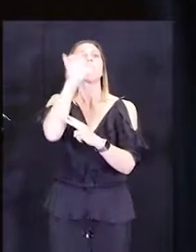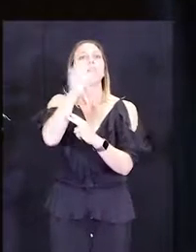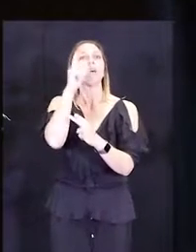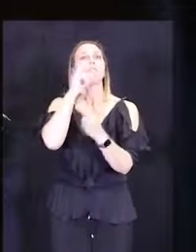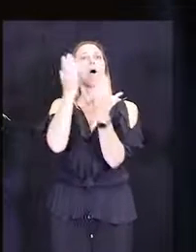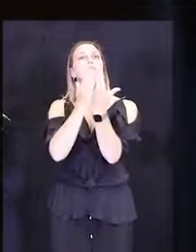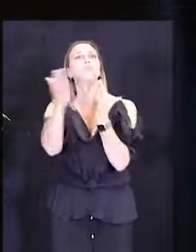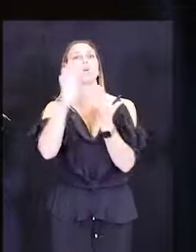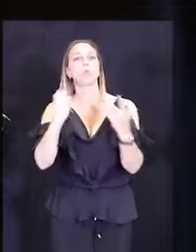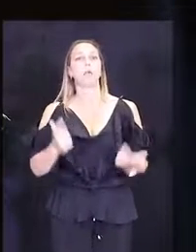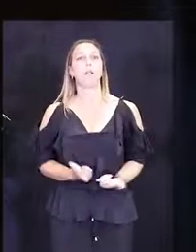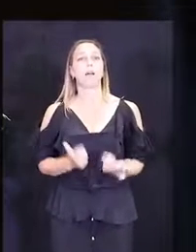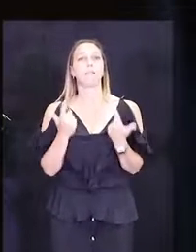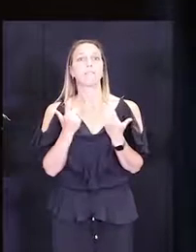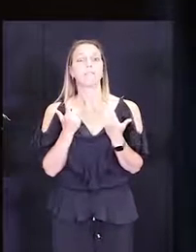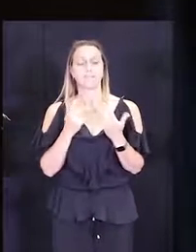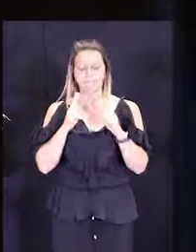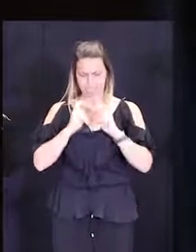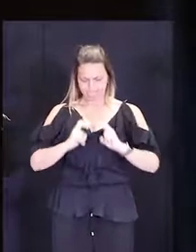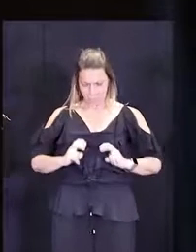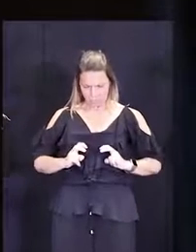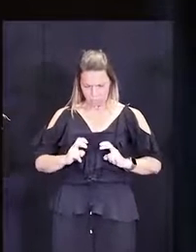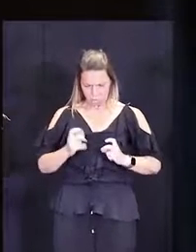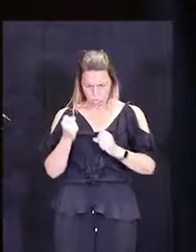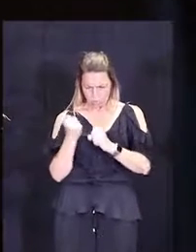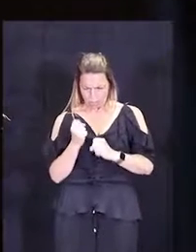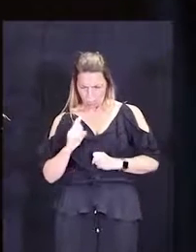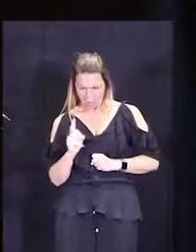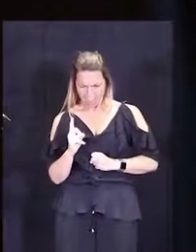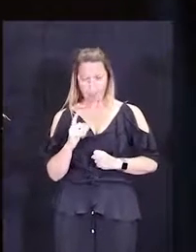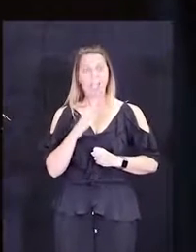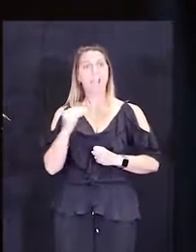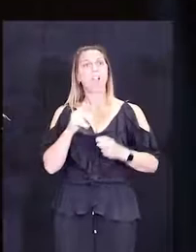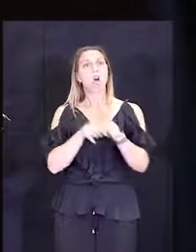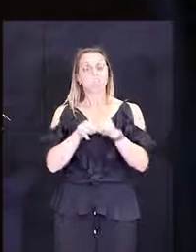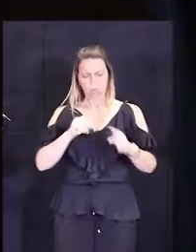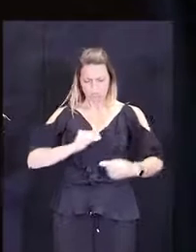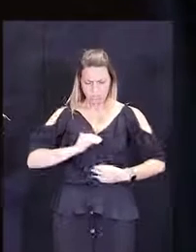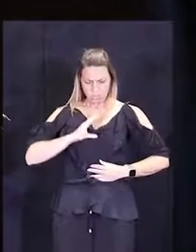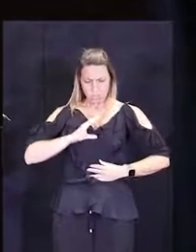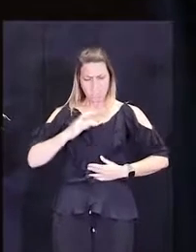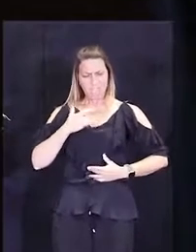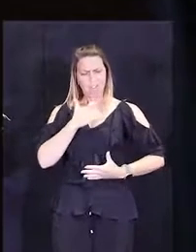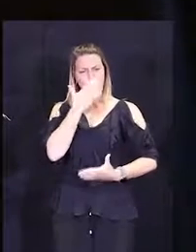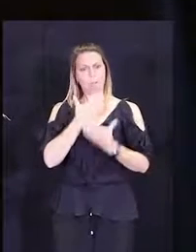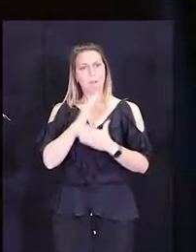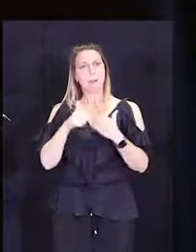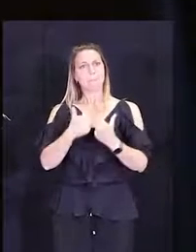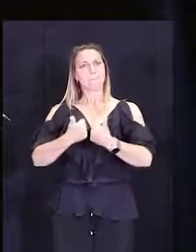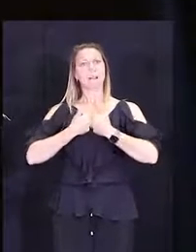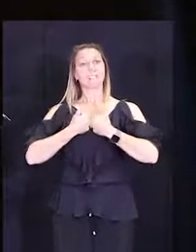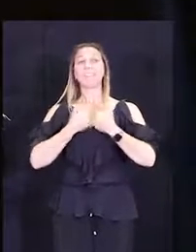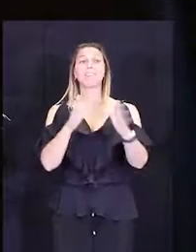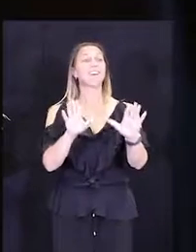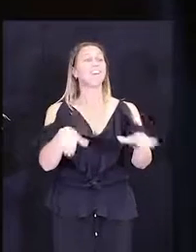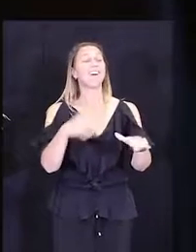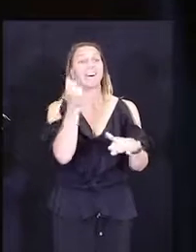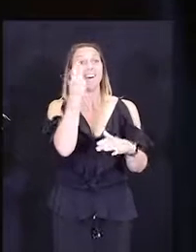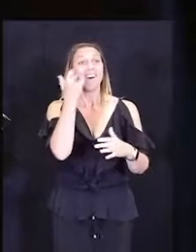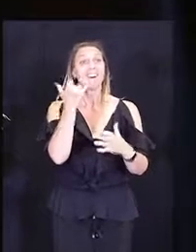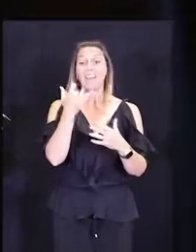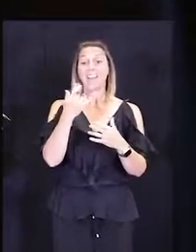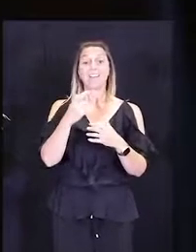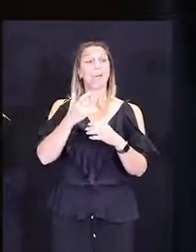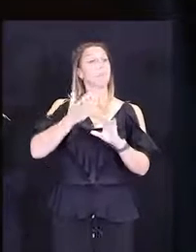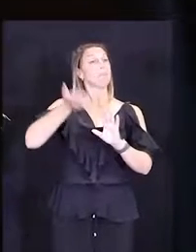that. We must find strength and comfort in loving ourselves unapologetically. And it is okay